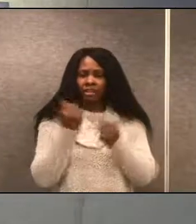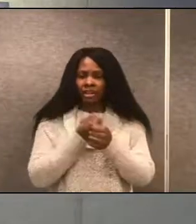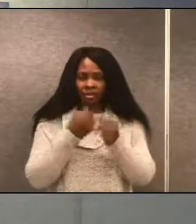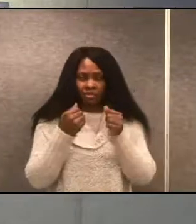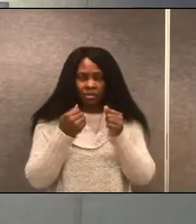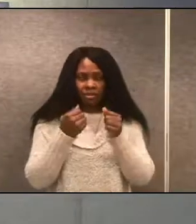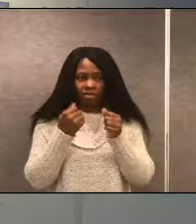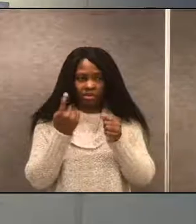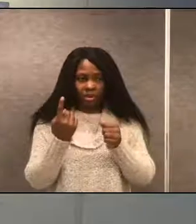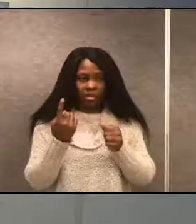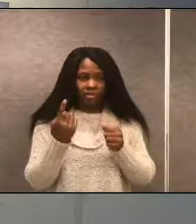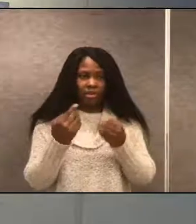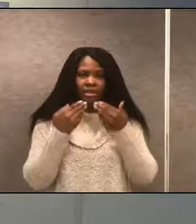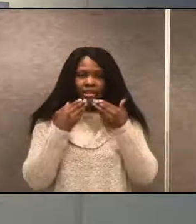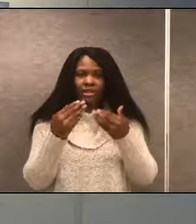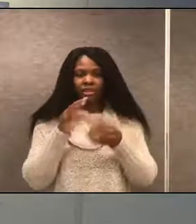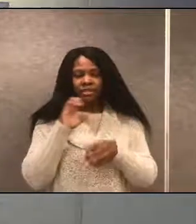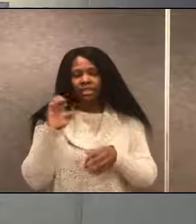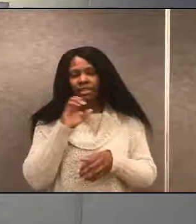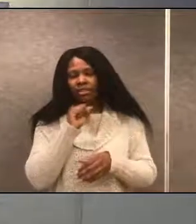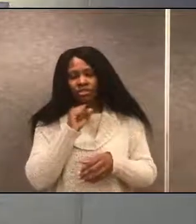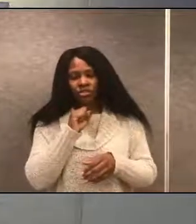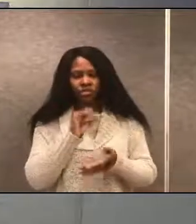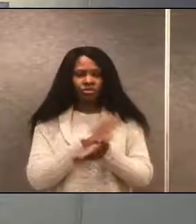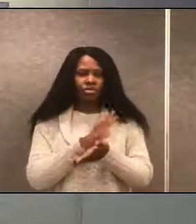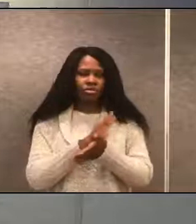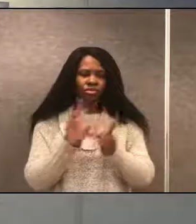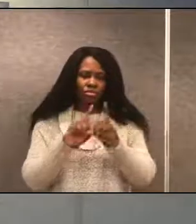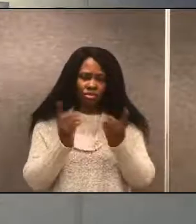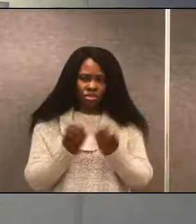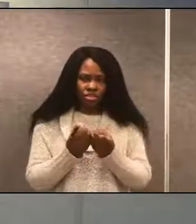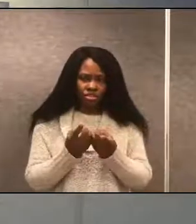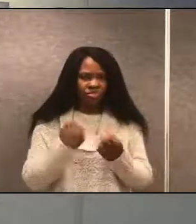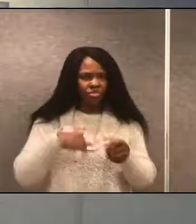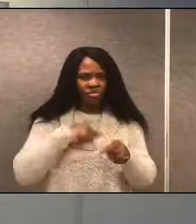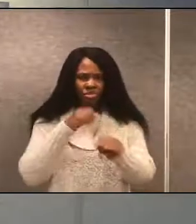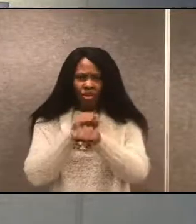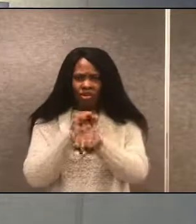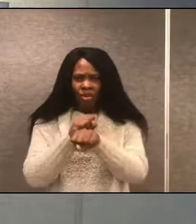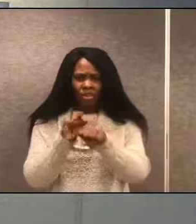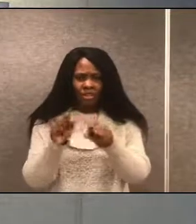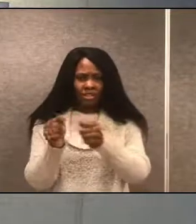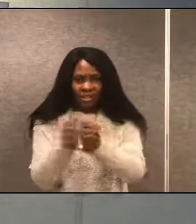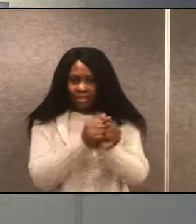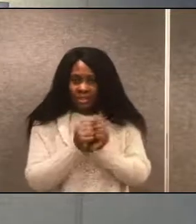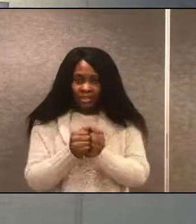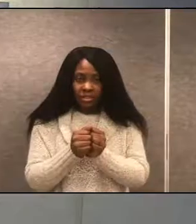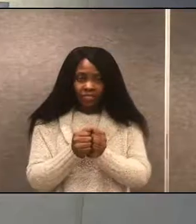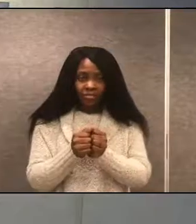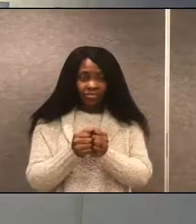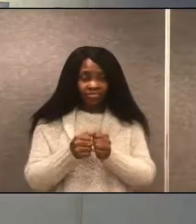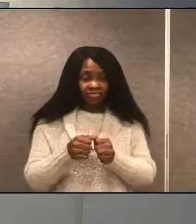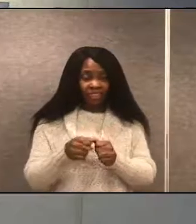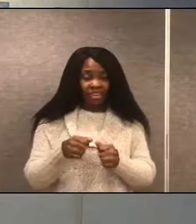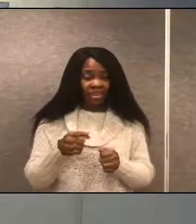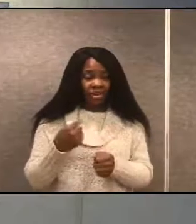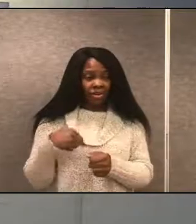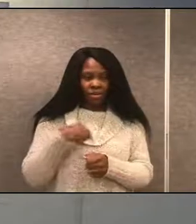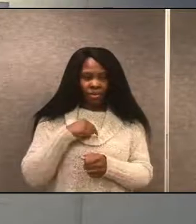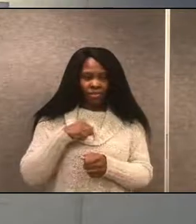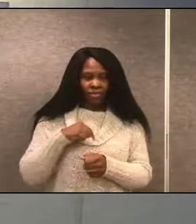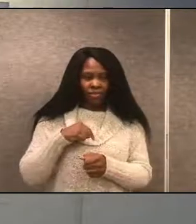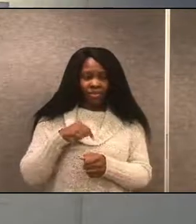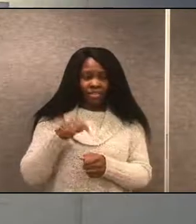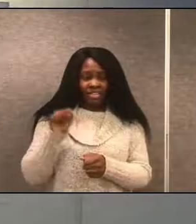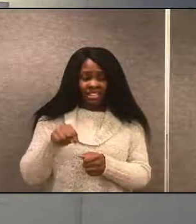Yes. Thank the East Orange School Districts, the Board of Ed. We all in this together. This has never been done before, and, No. and I kind of try to stress